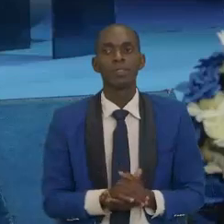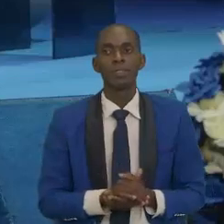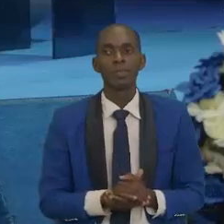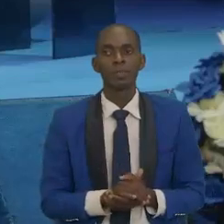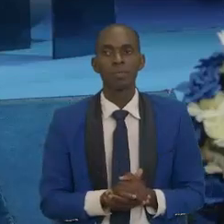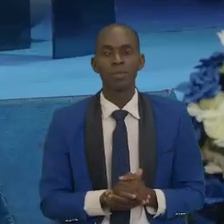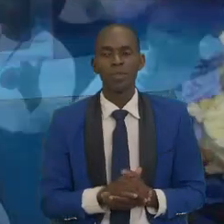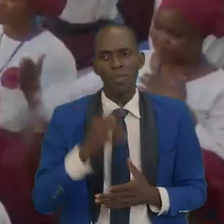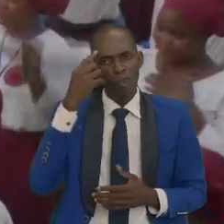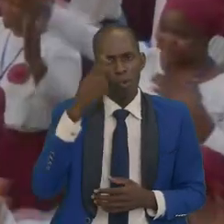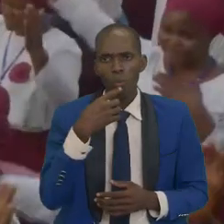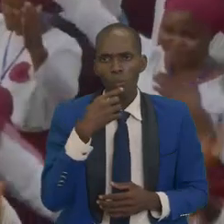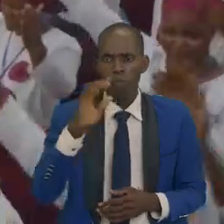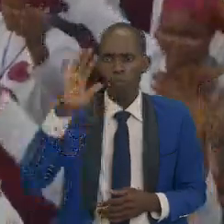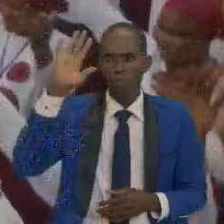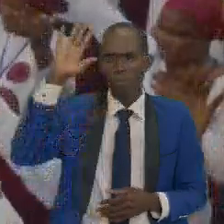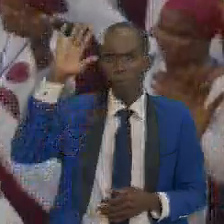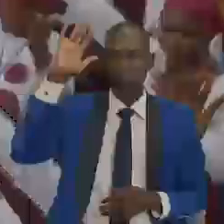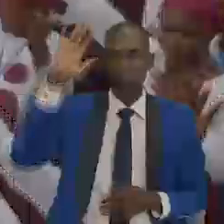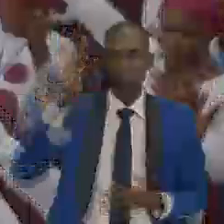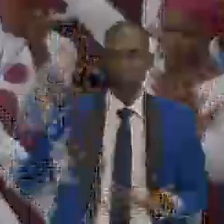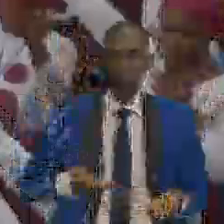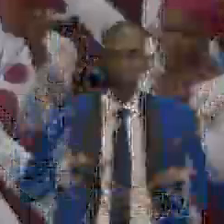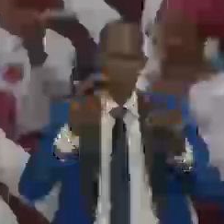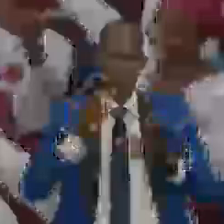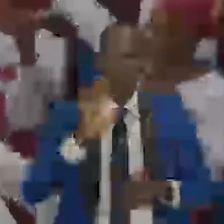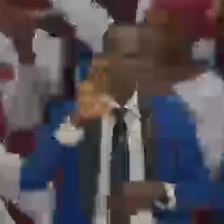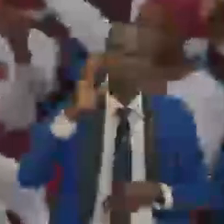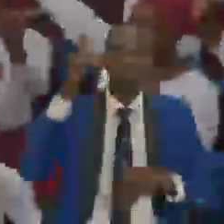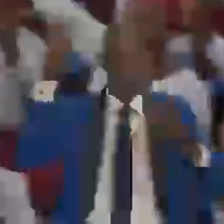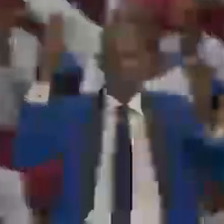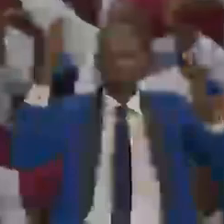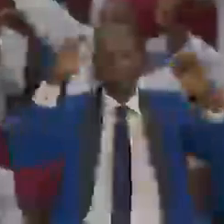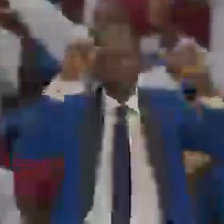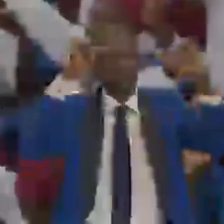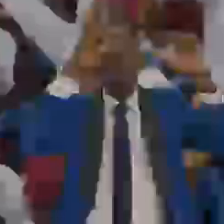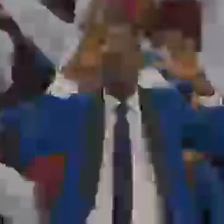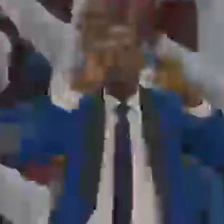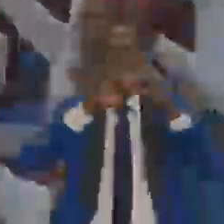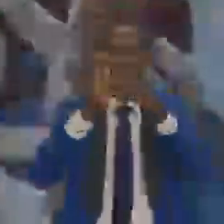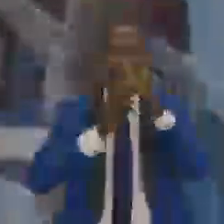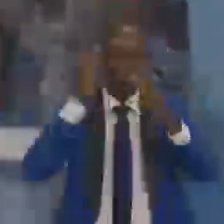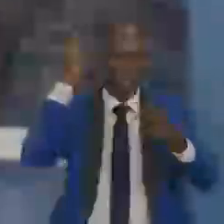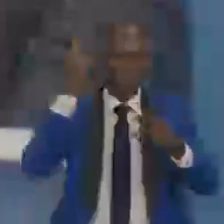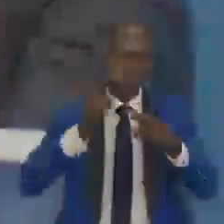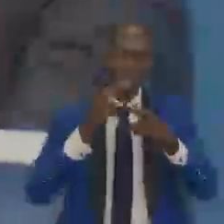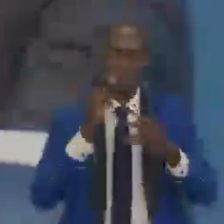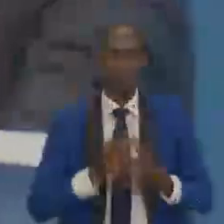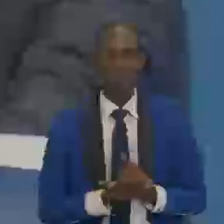Where are you? Raise up your hand. Father, in Jesus' name,